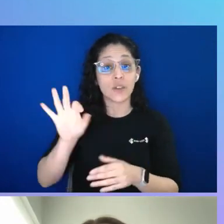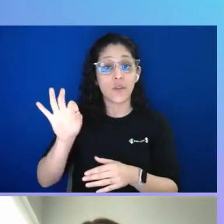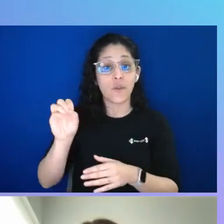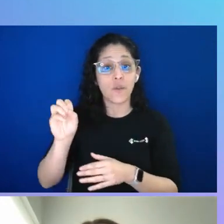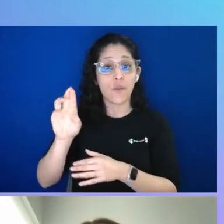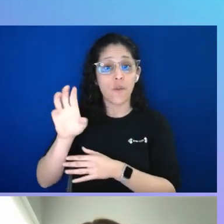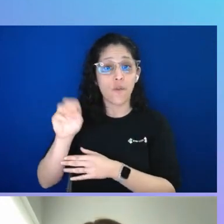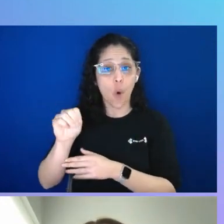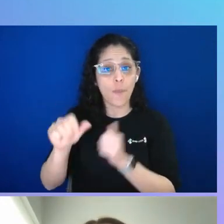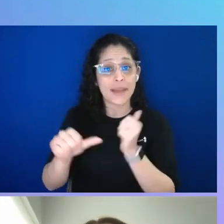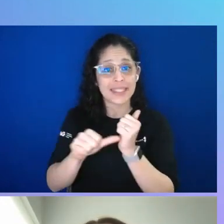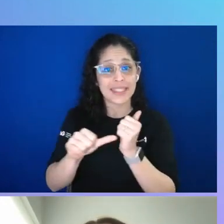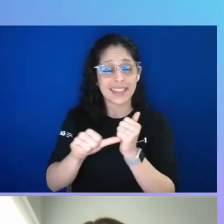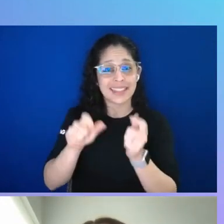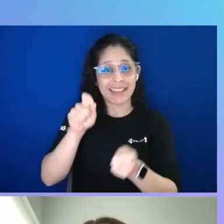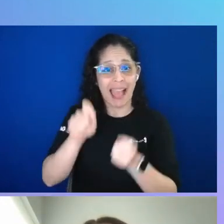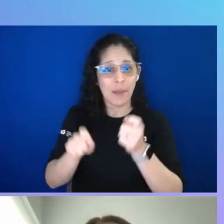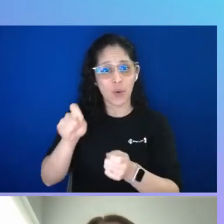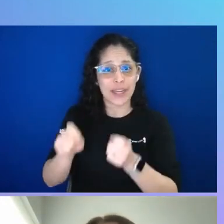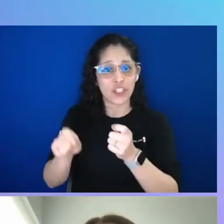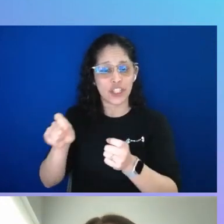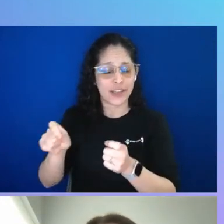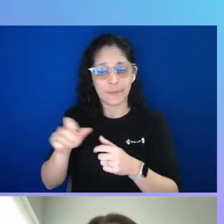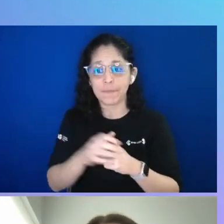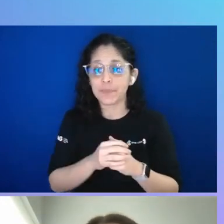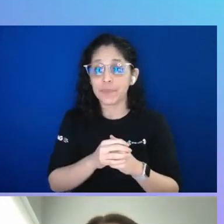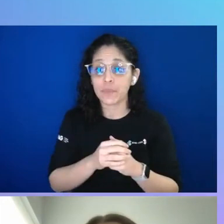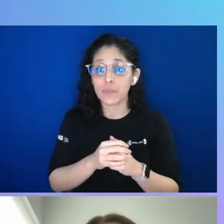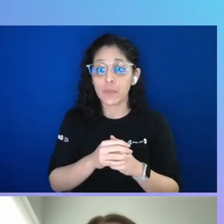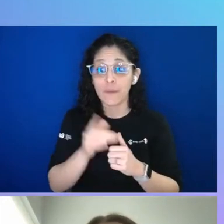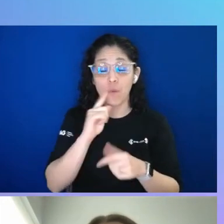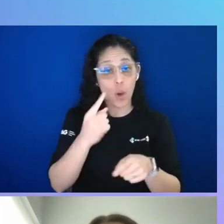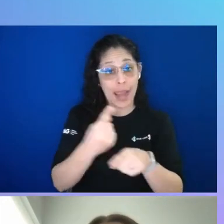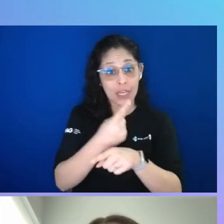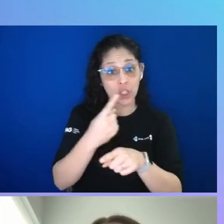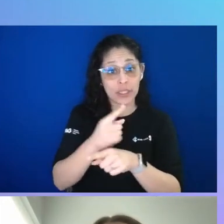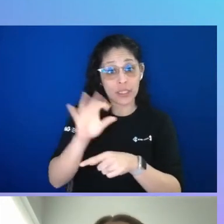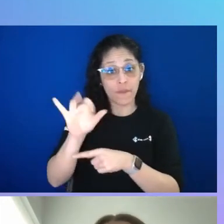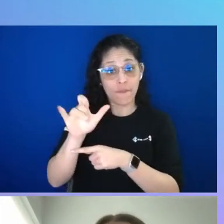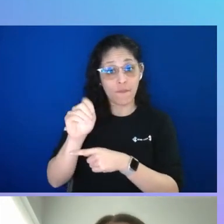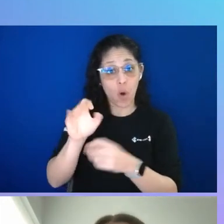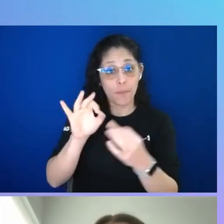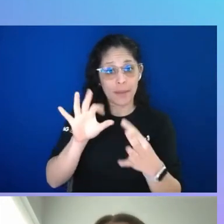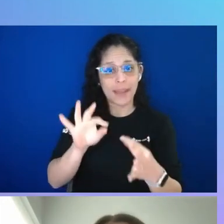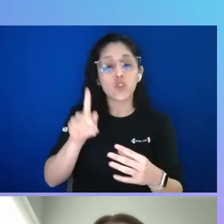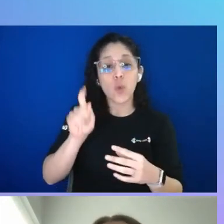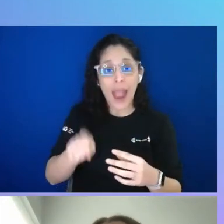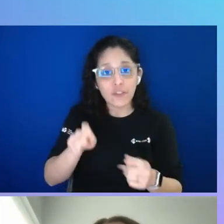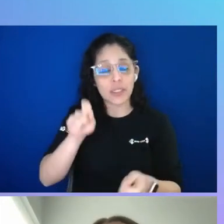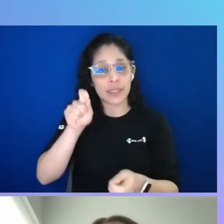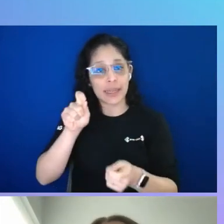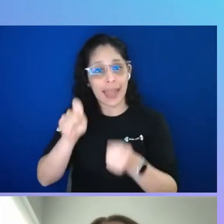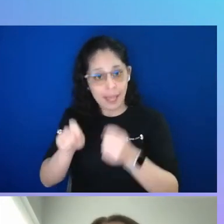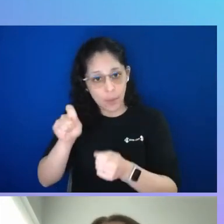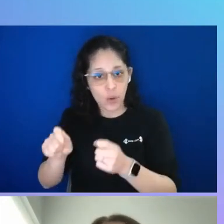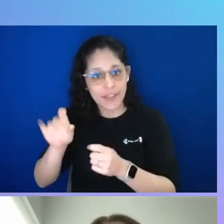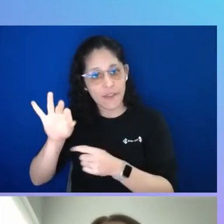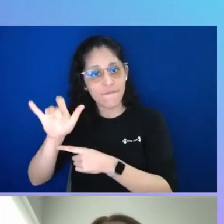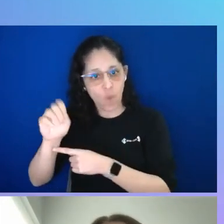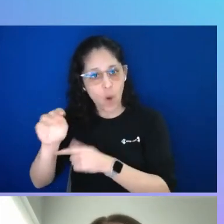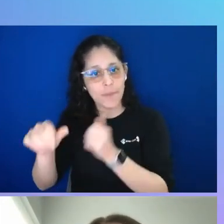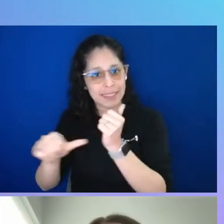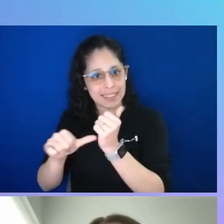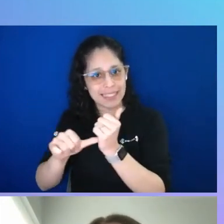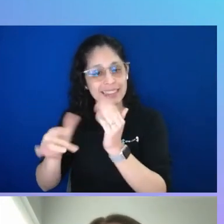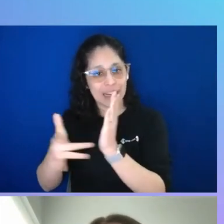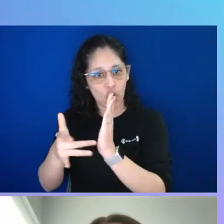a little bit earlier, but in order to get accurate personalized form feedback, you have to calibrate Form Assist first. And so we had